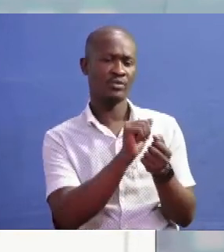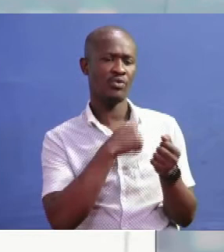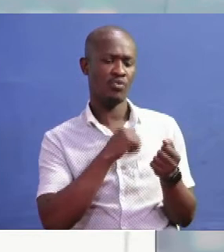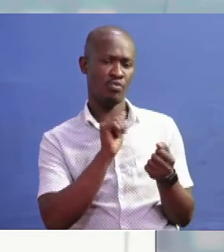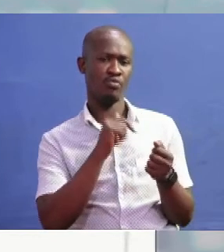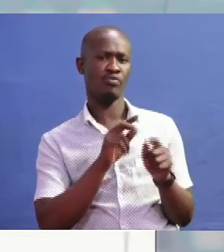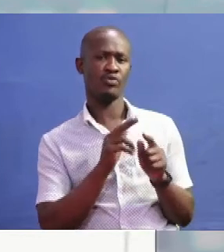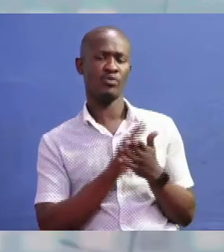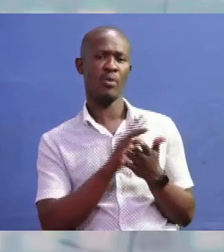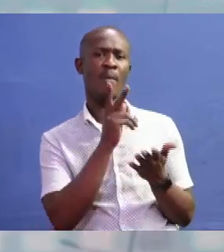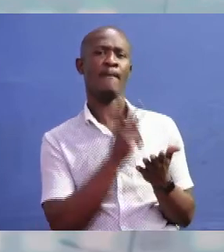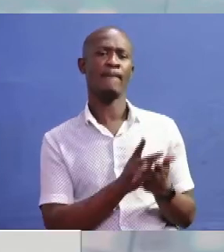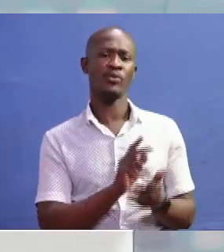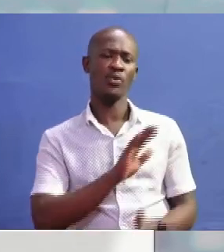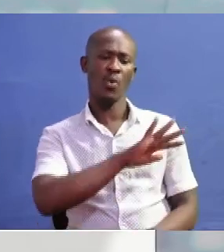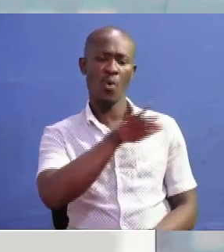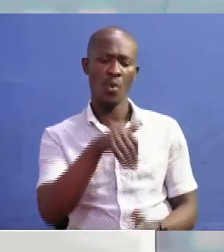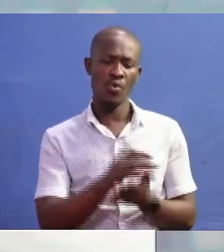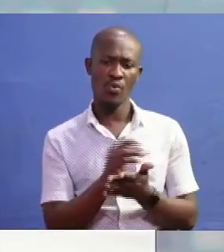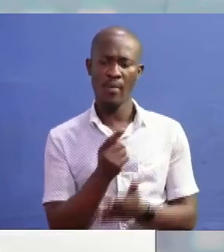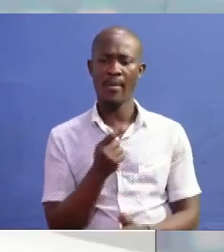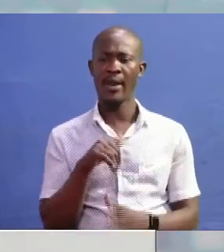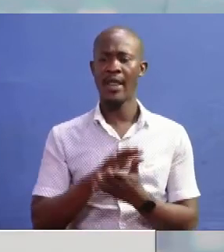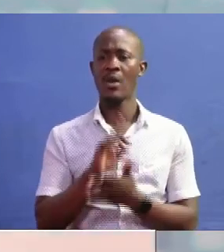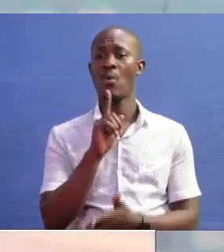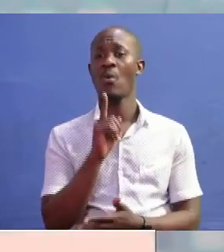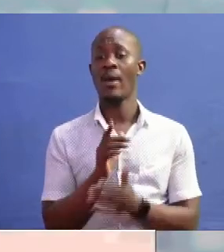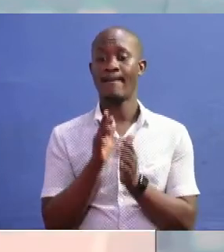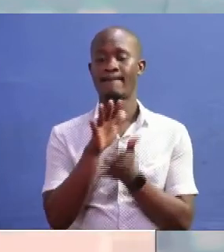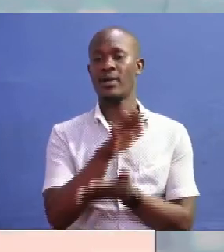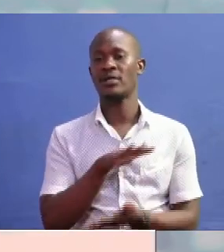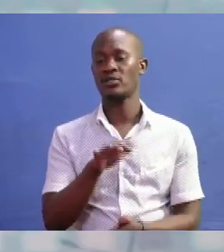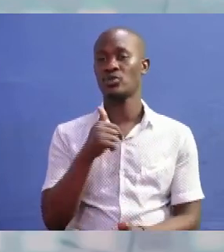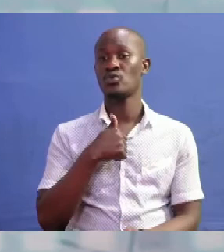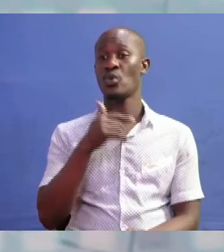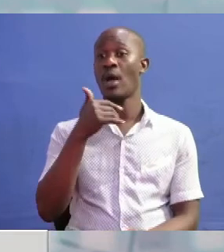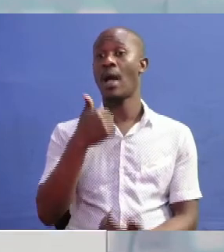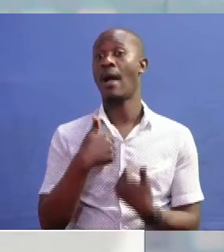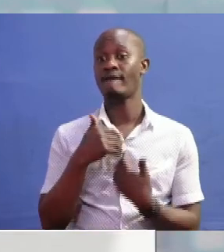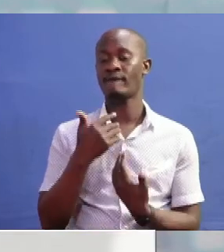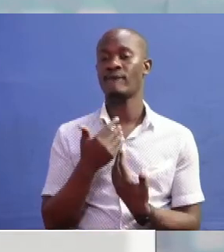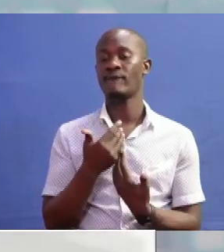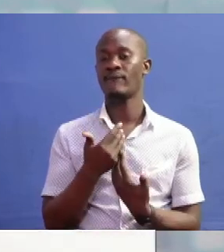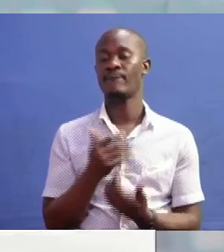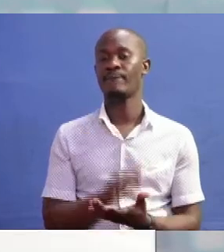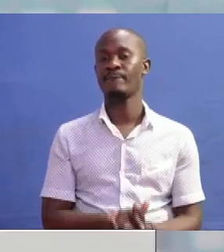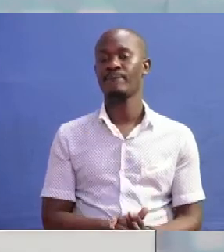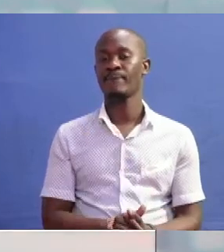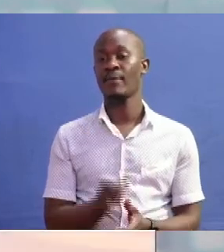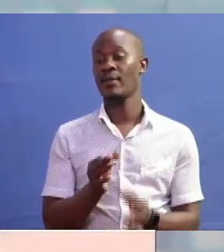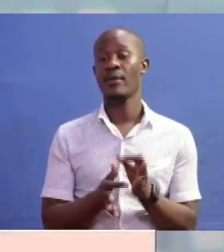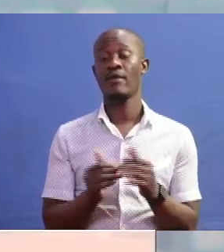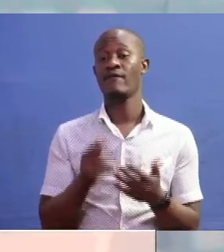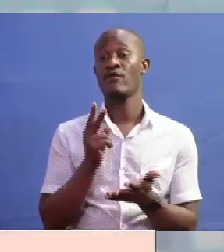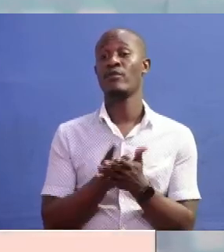not put all your money in one asset class. By this I mean you should not put all your money in stocks. You should not put